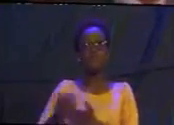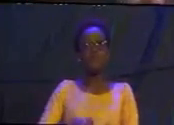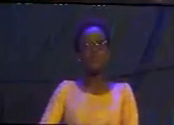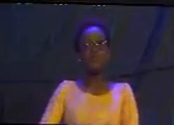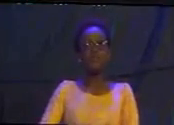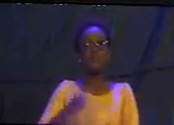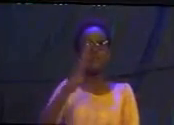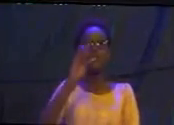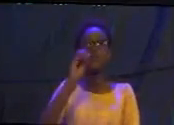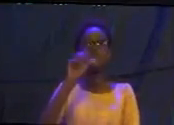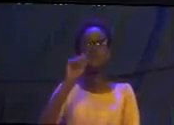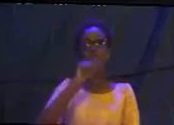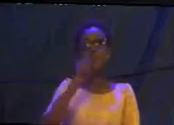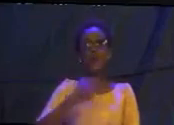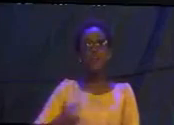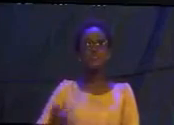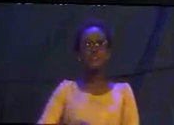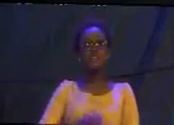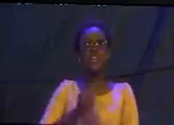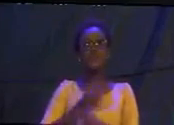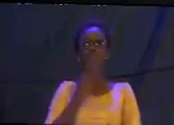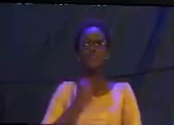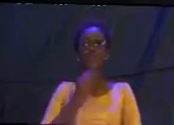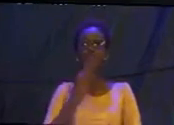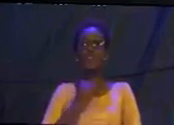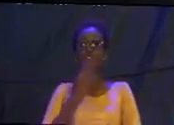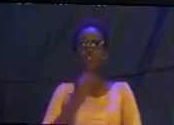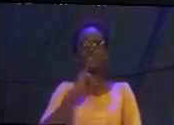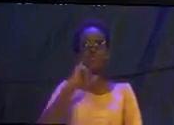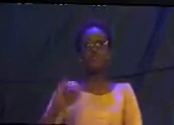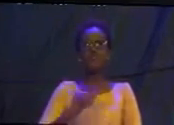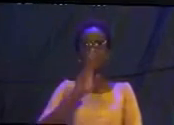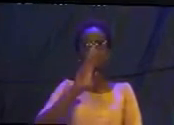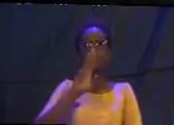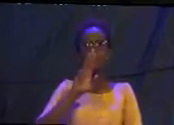Welcome. Boaz Fastman and Numuyuda. Boaz is Jewish.